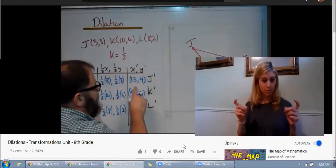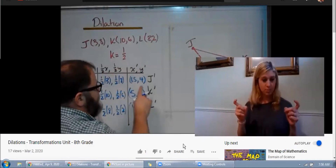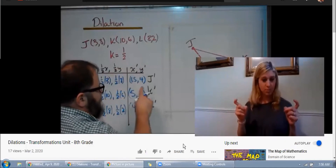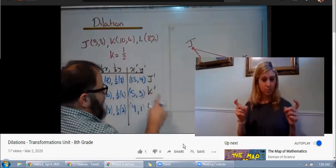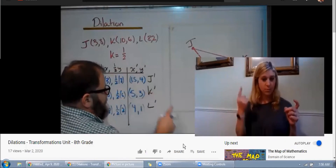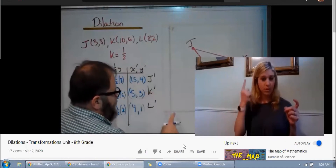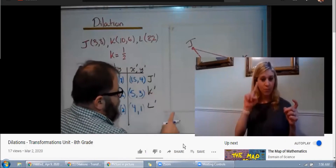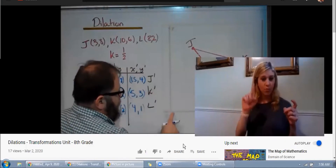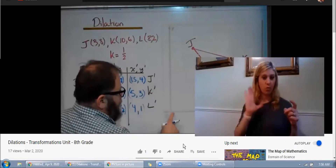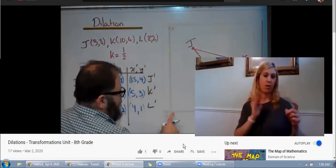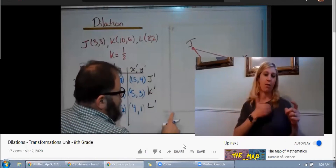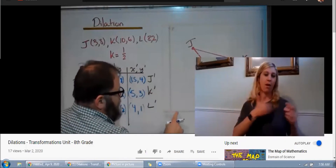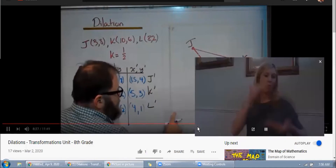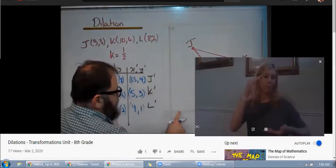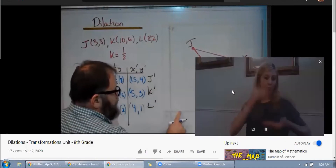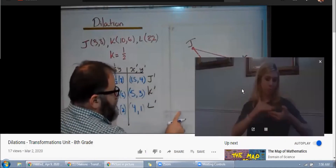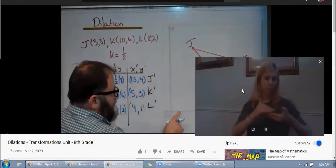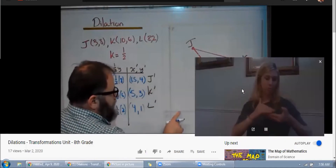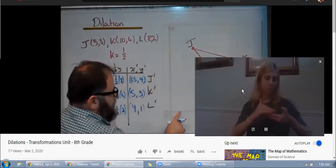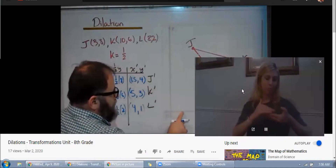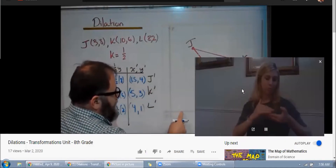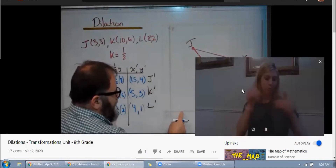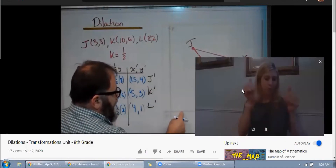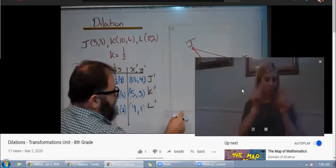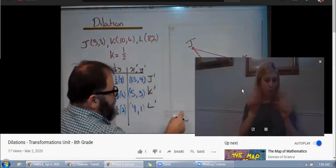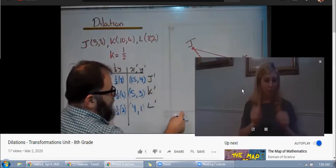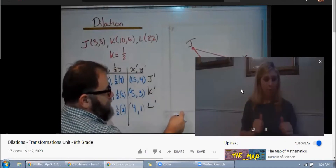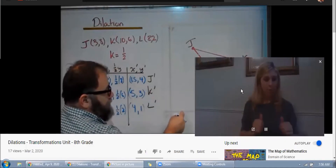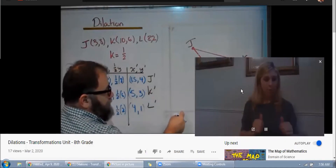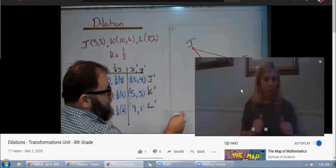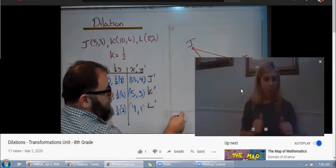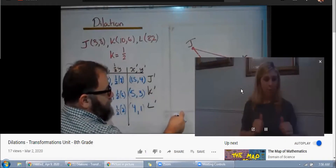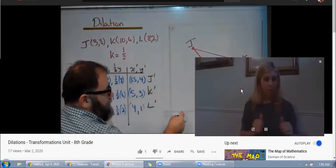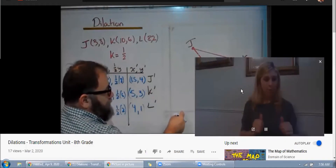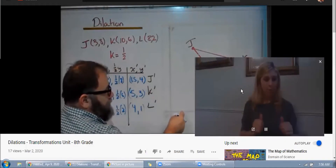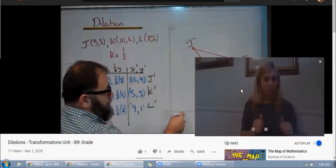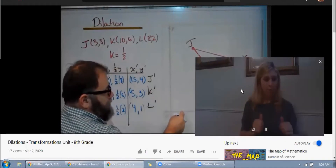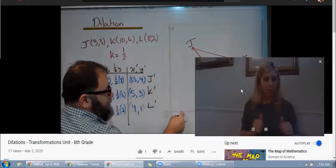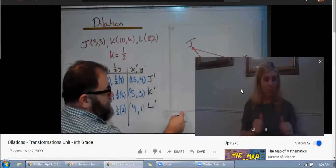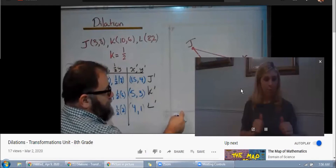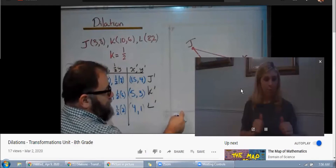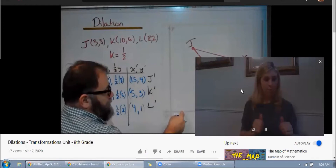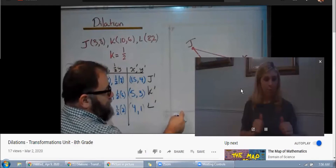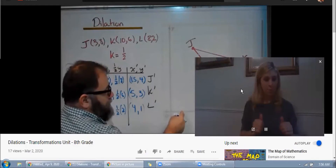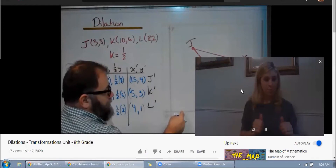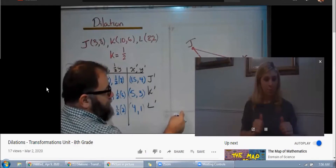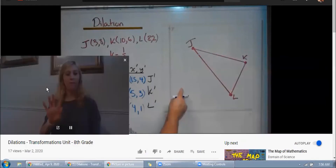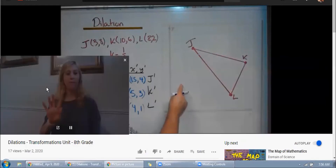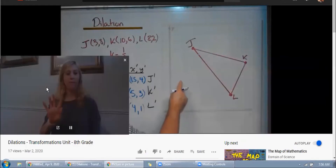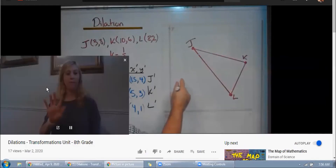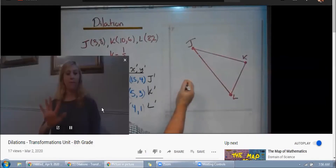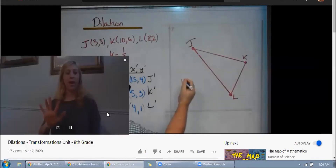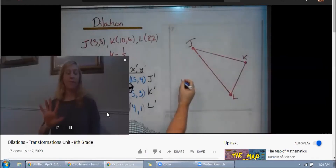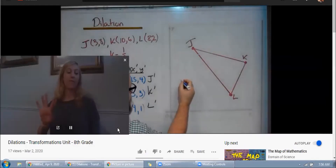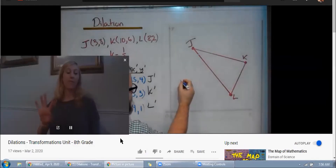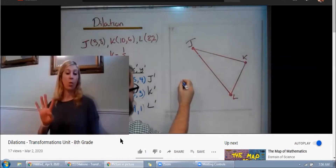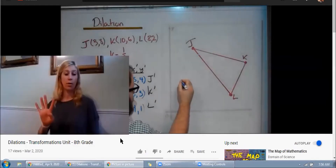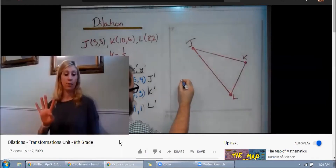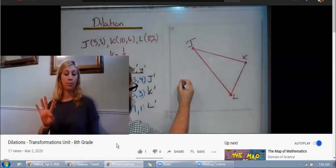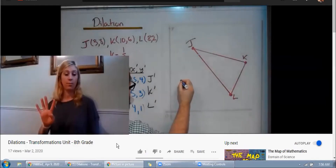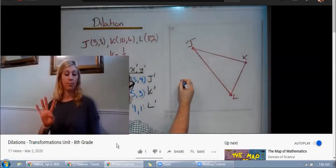got 1.54. So here's 1, and then halfway would be 0.5. And then 4. 1, 2, 3,